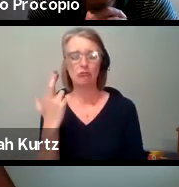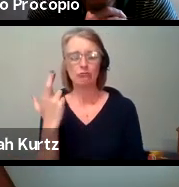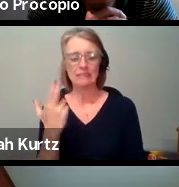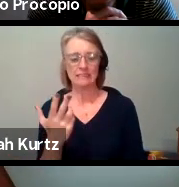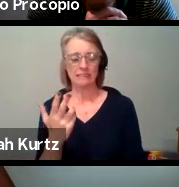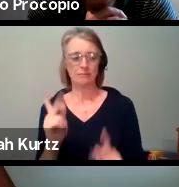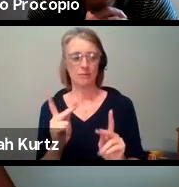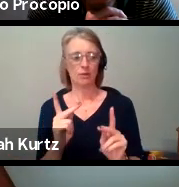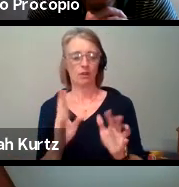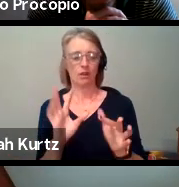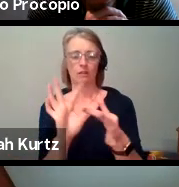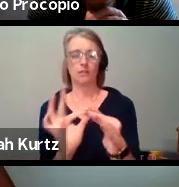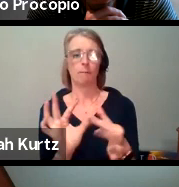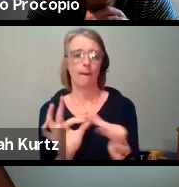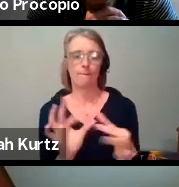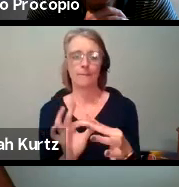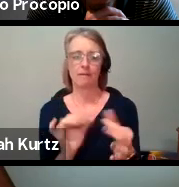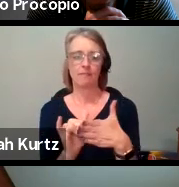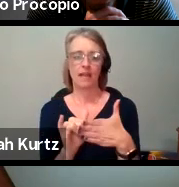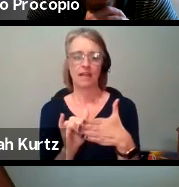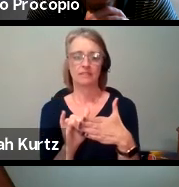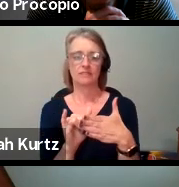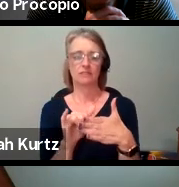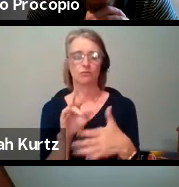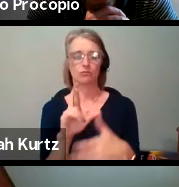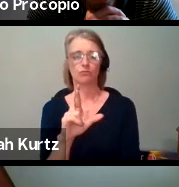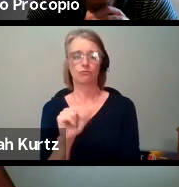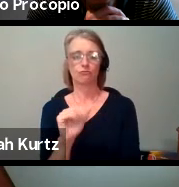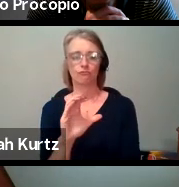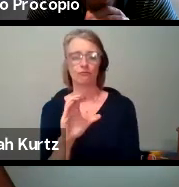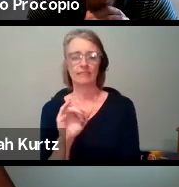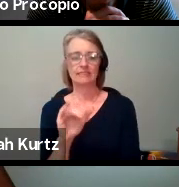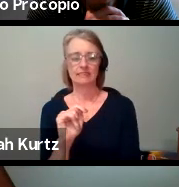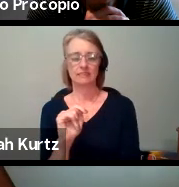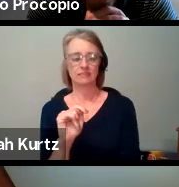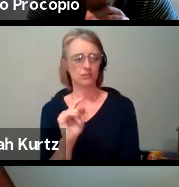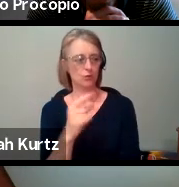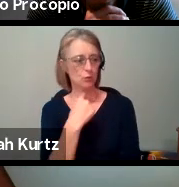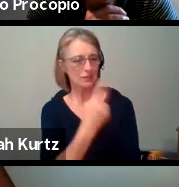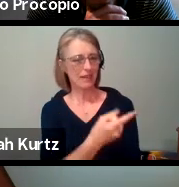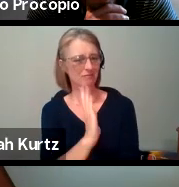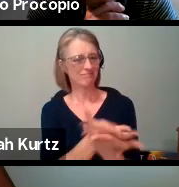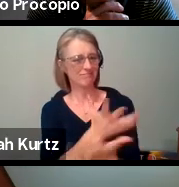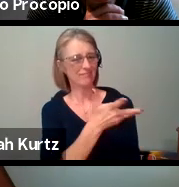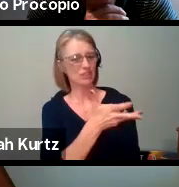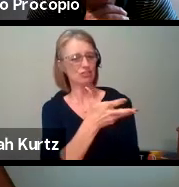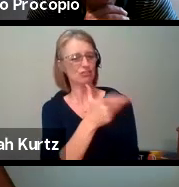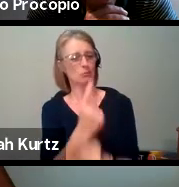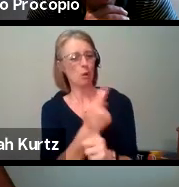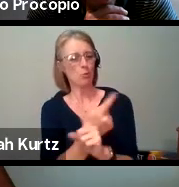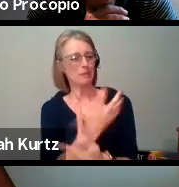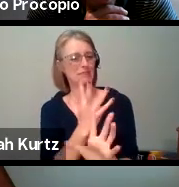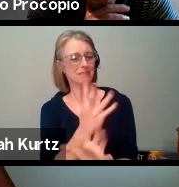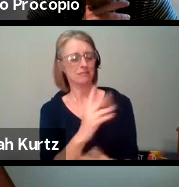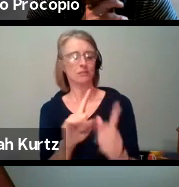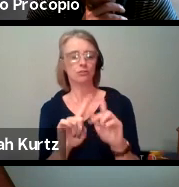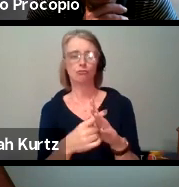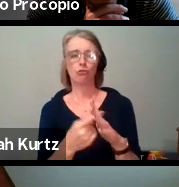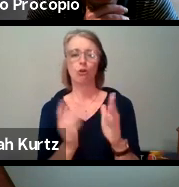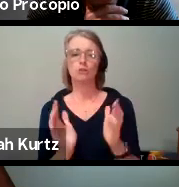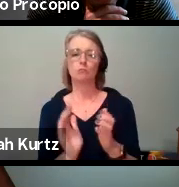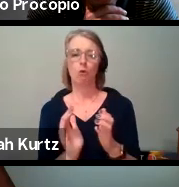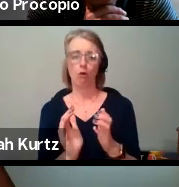make some sort of comment that is racist, you need to put that person in their place and say that it's inappropriate. Start small